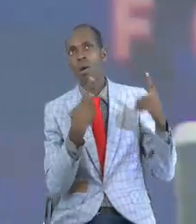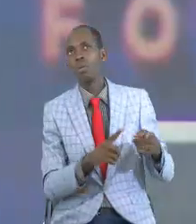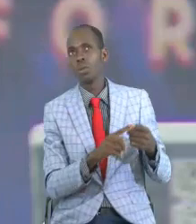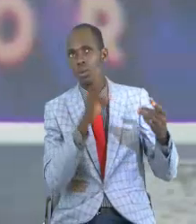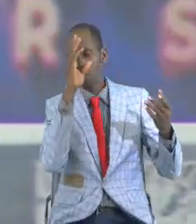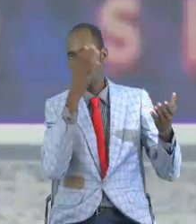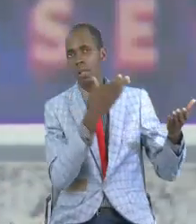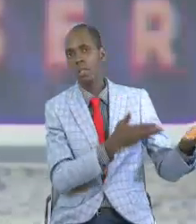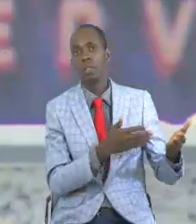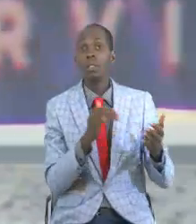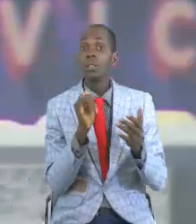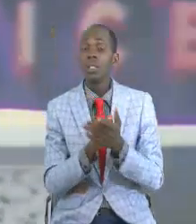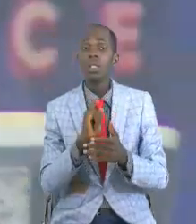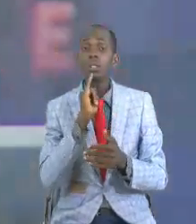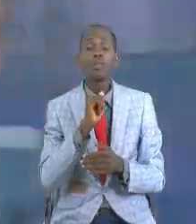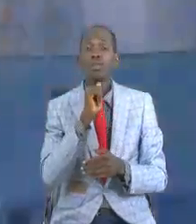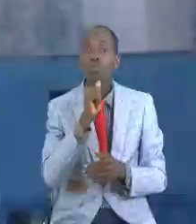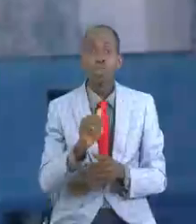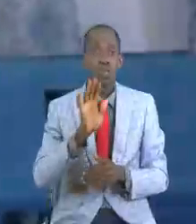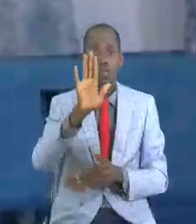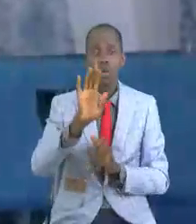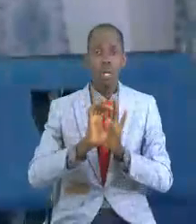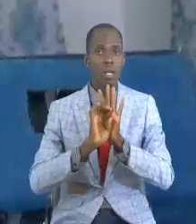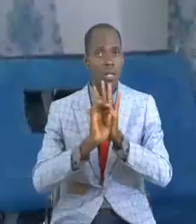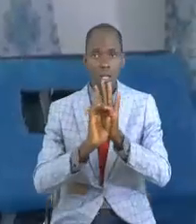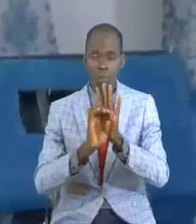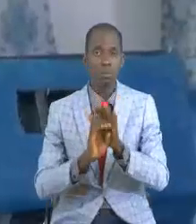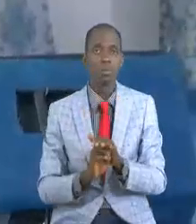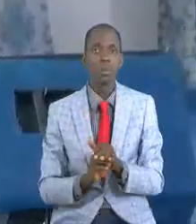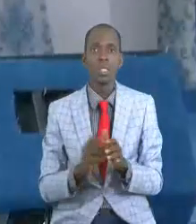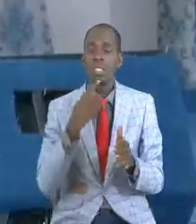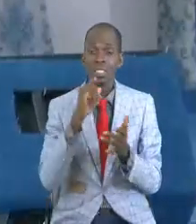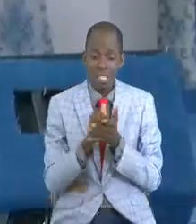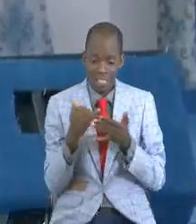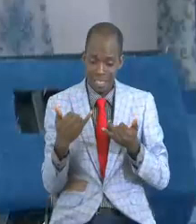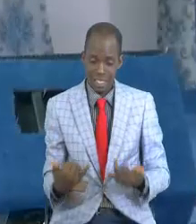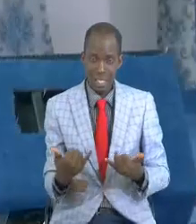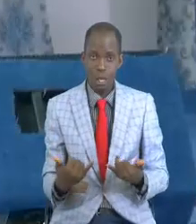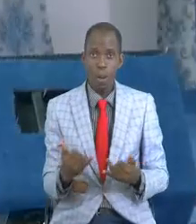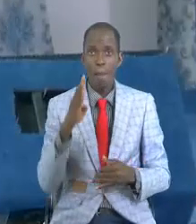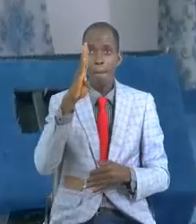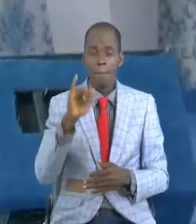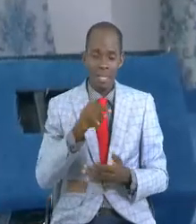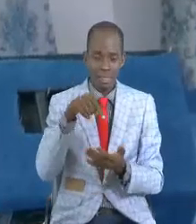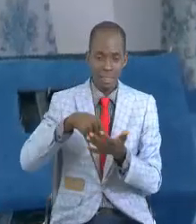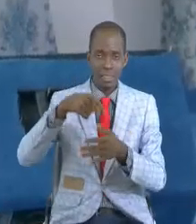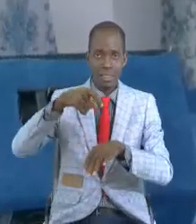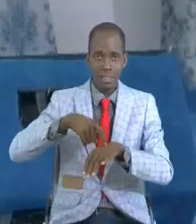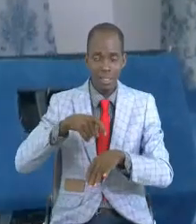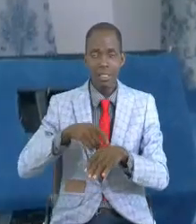That's not your example. He says, now, at this time, in